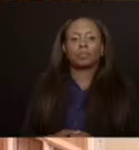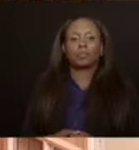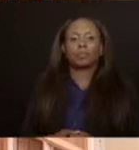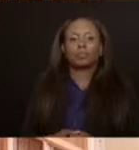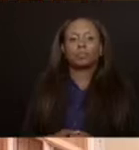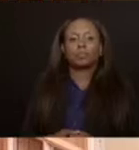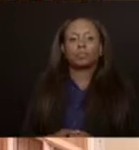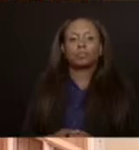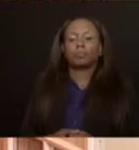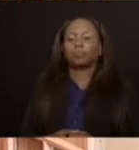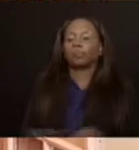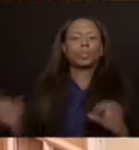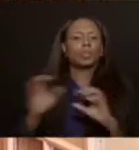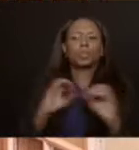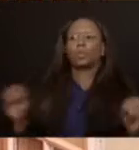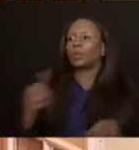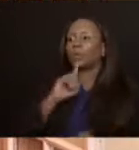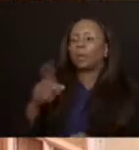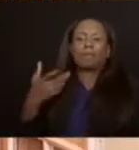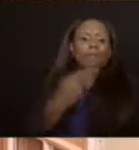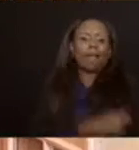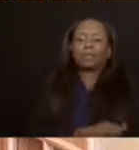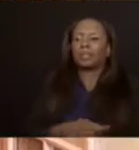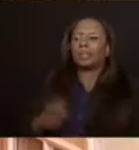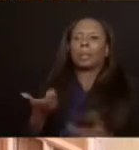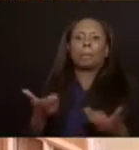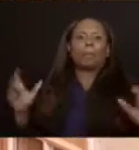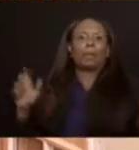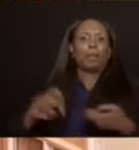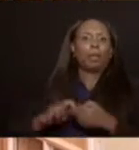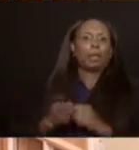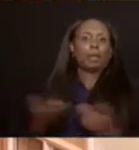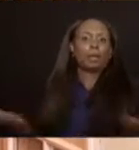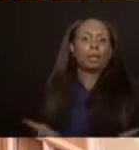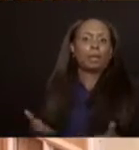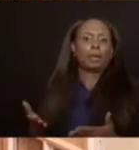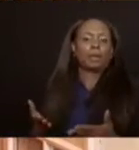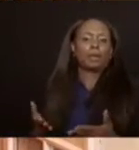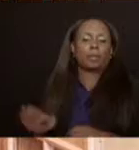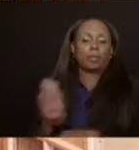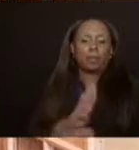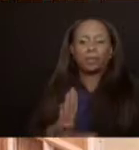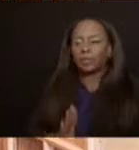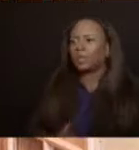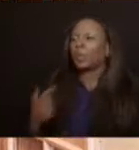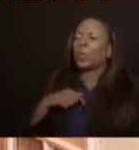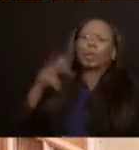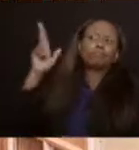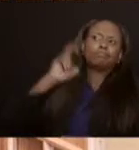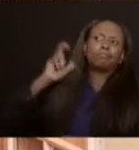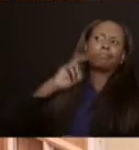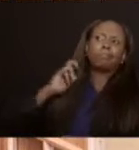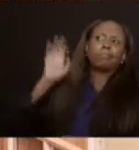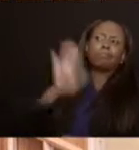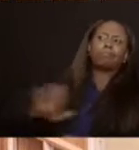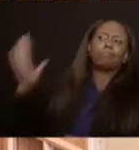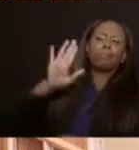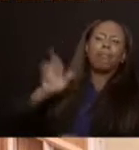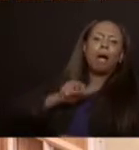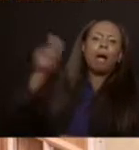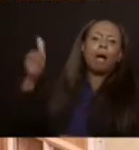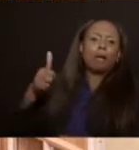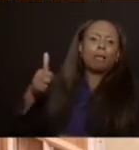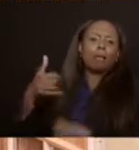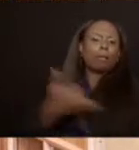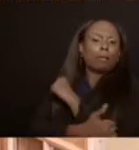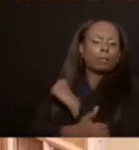country, and the ones that have been heard about globally are minuscule in comparison to the number of persons who have